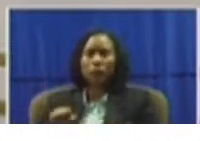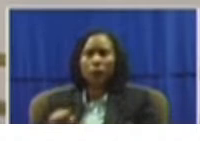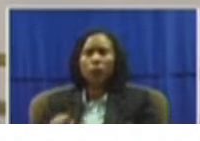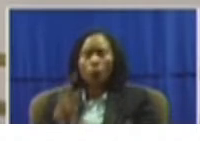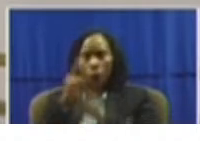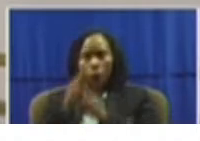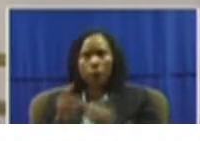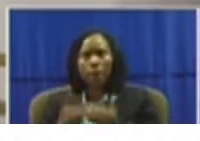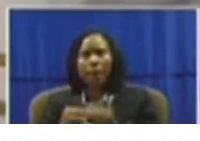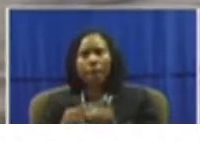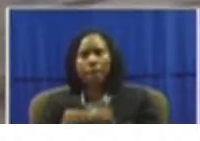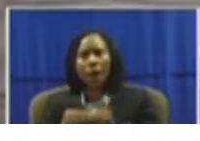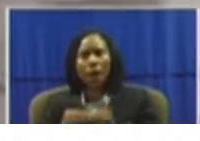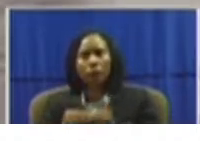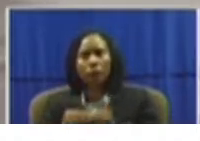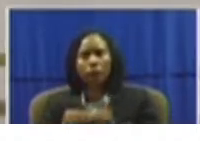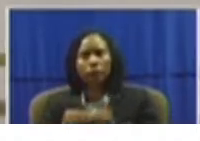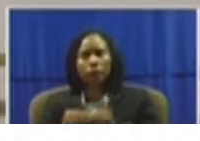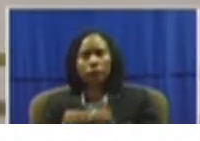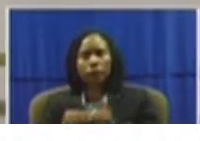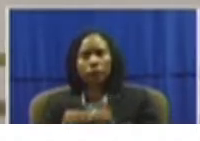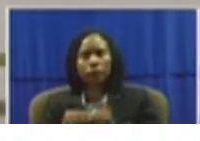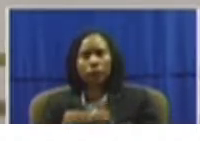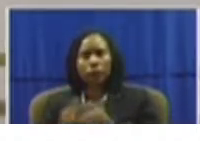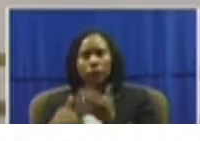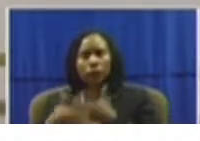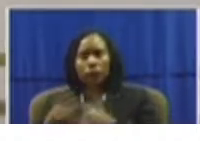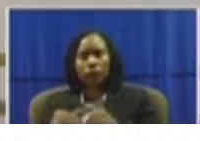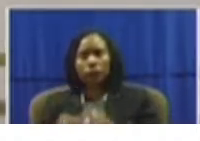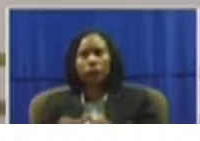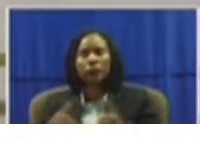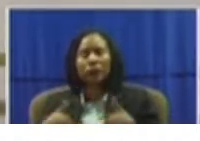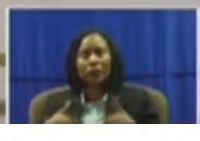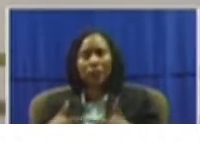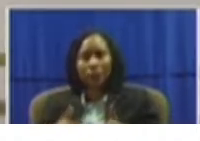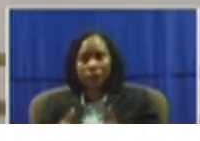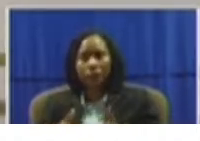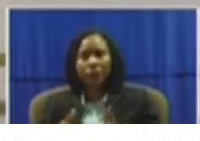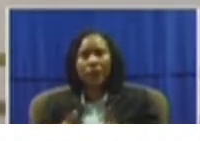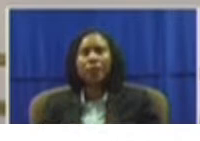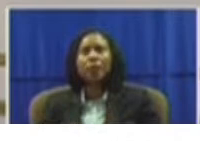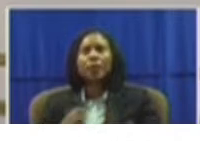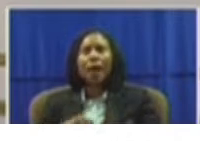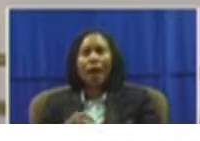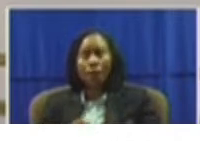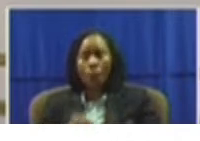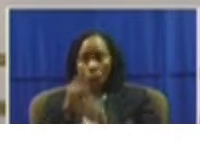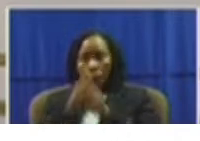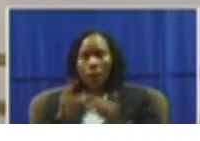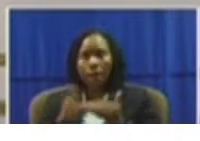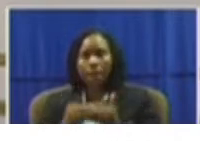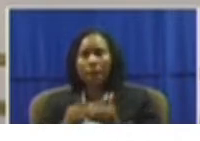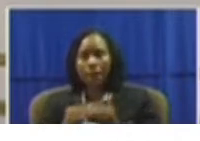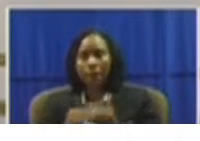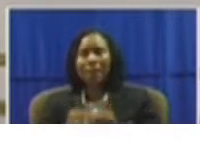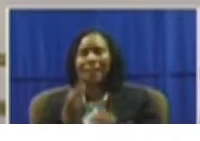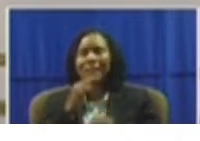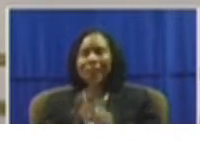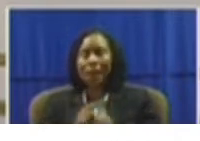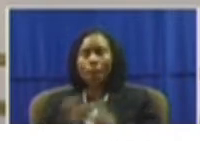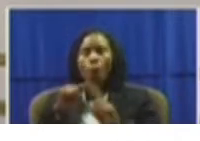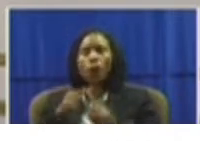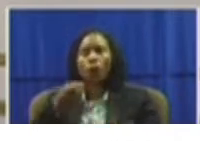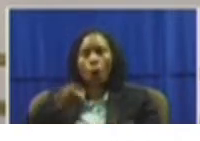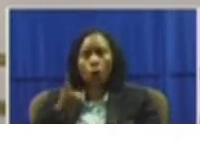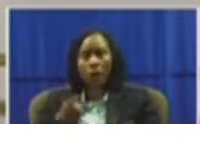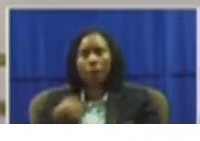point. The proceedings started off with the Honourable Member taking a point of order. You have entertained the point of order. I would suggest that